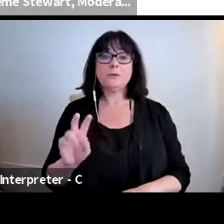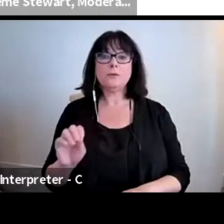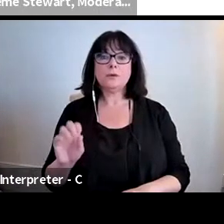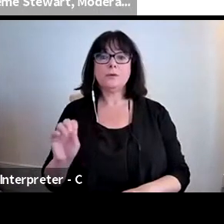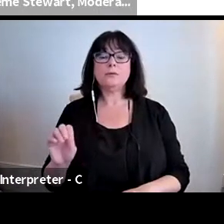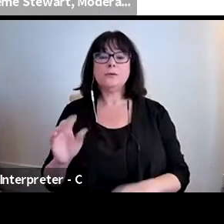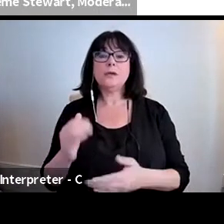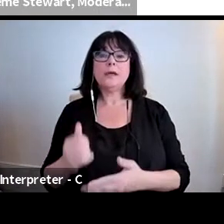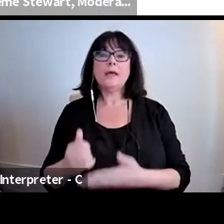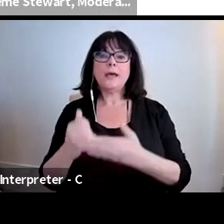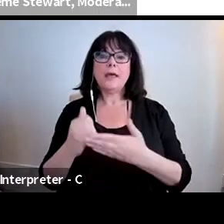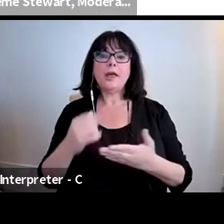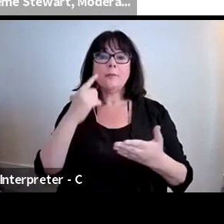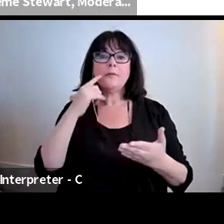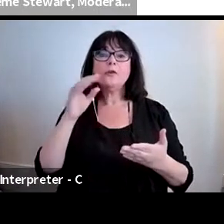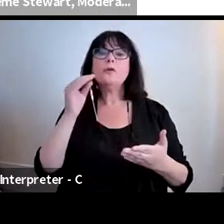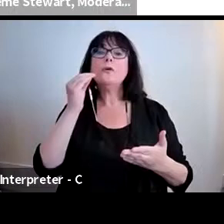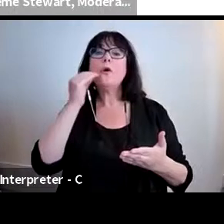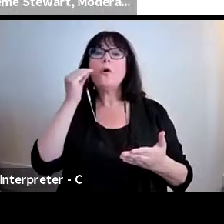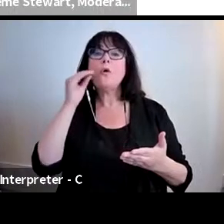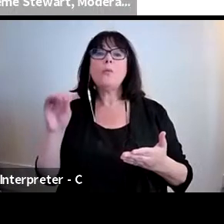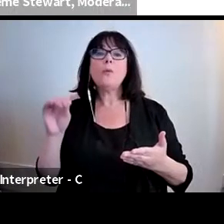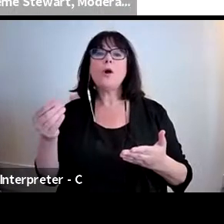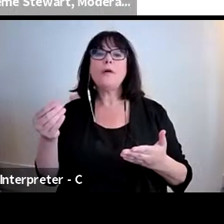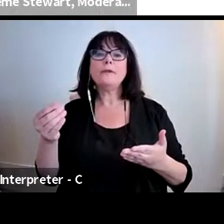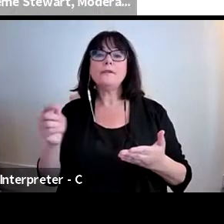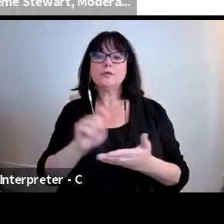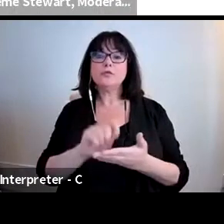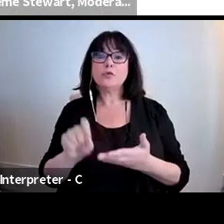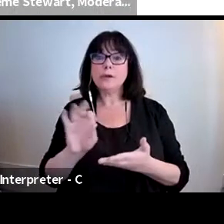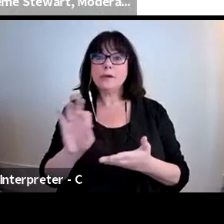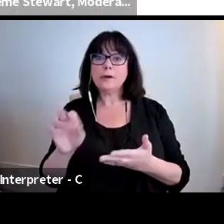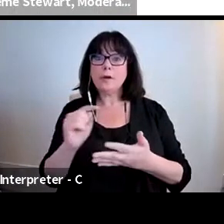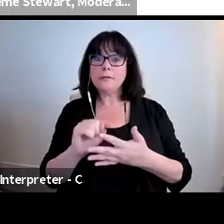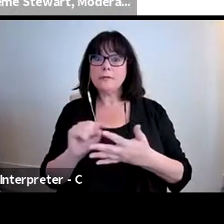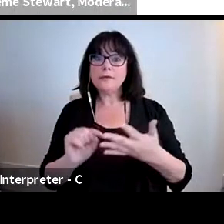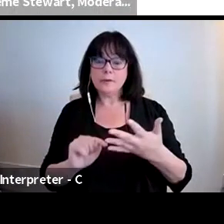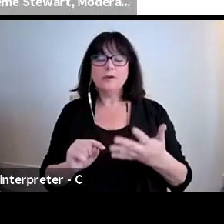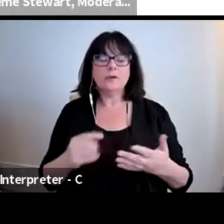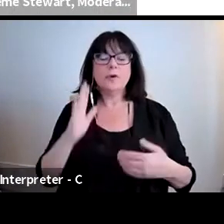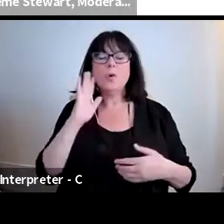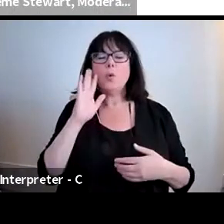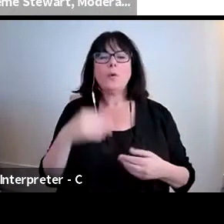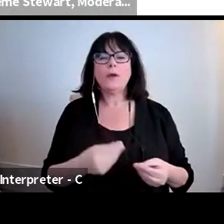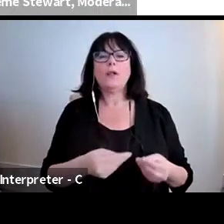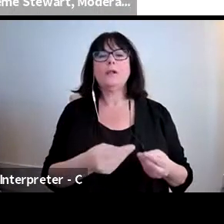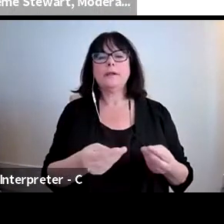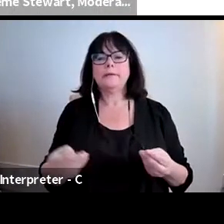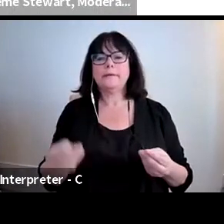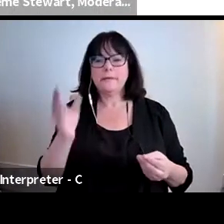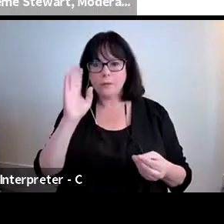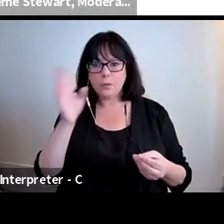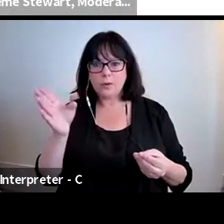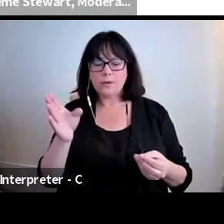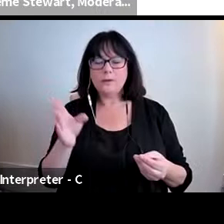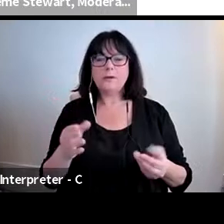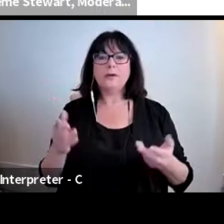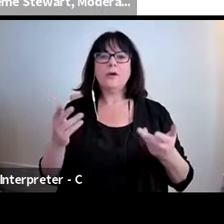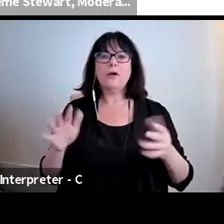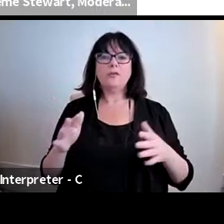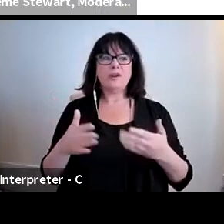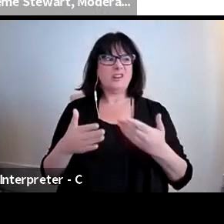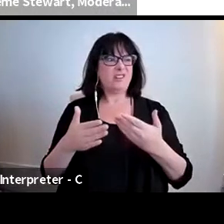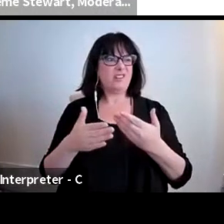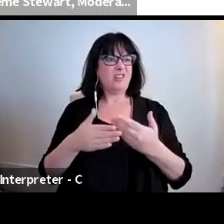office expenses, then we will issue them. There is also a request to government that because the administrative burden could